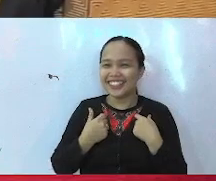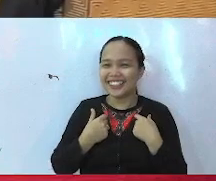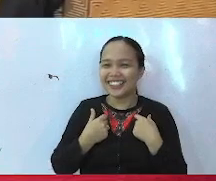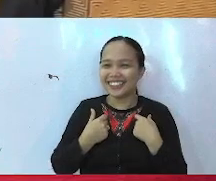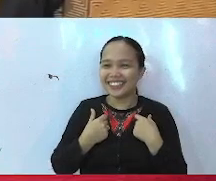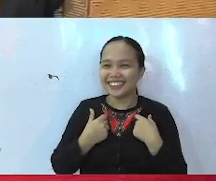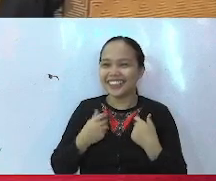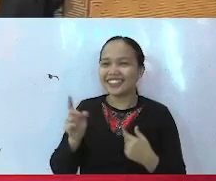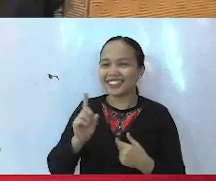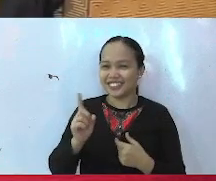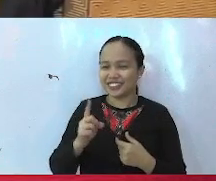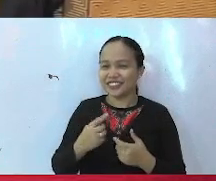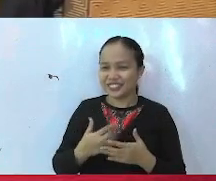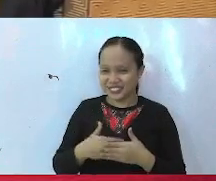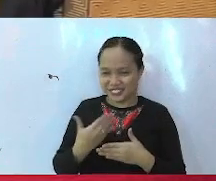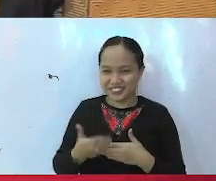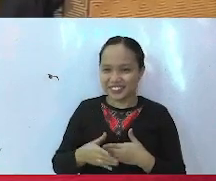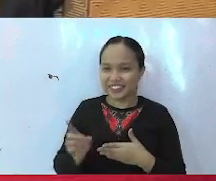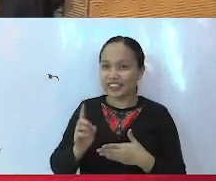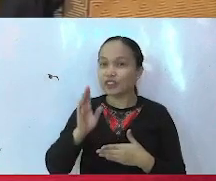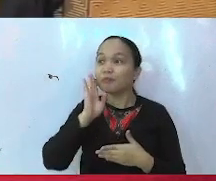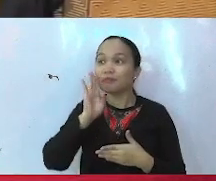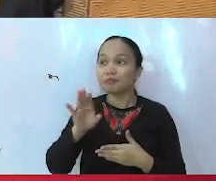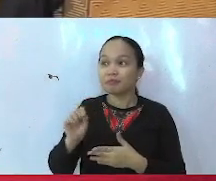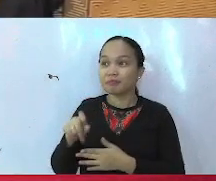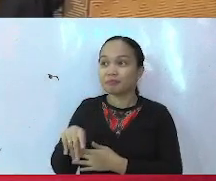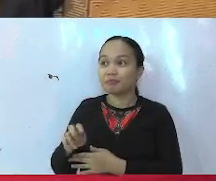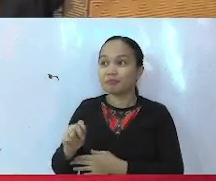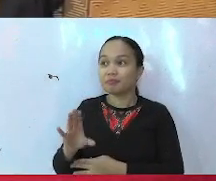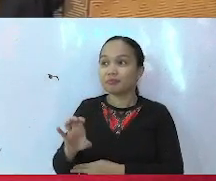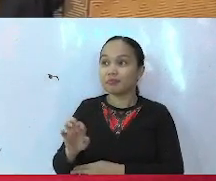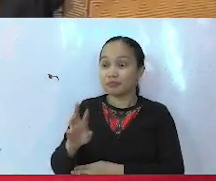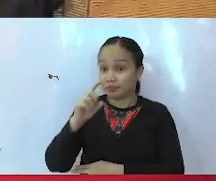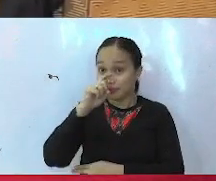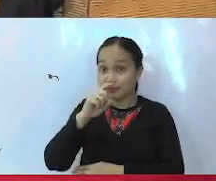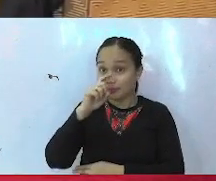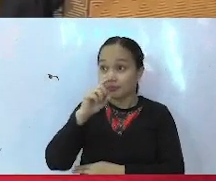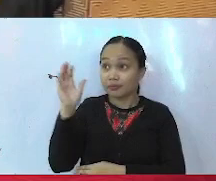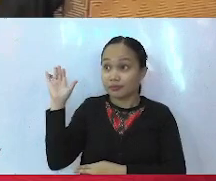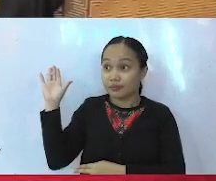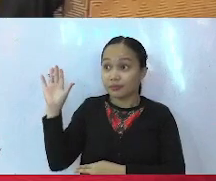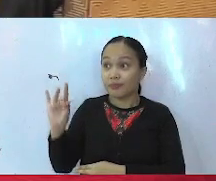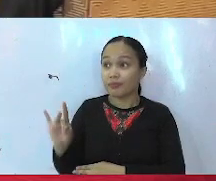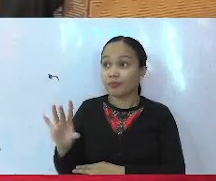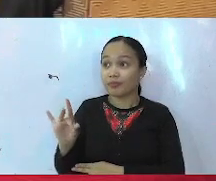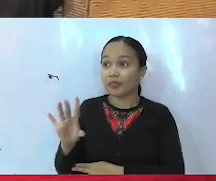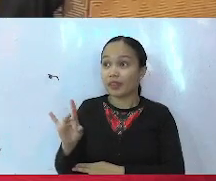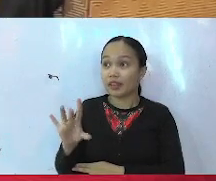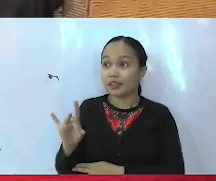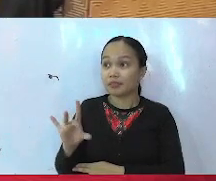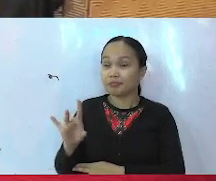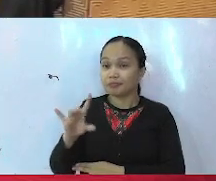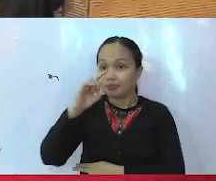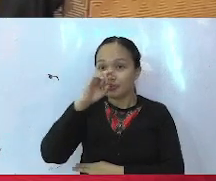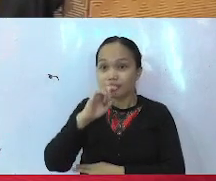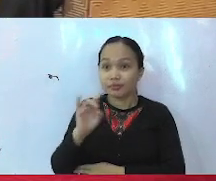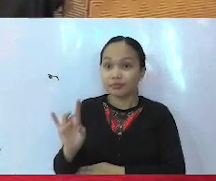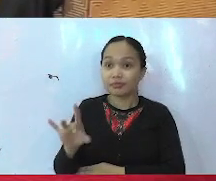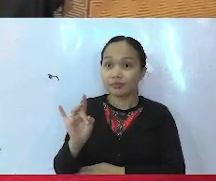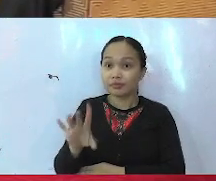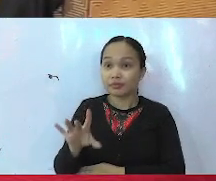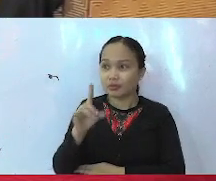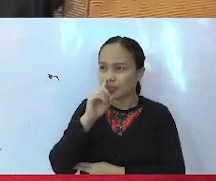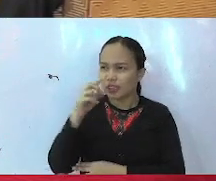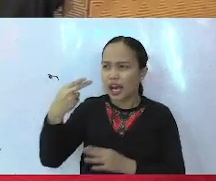720. Yeah. Brother Spencer here is 18 years old. 18 years old. 18 years old.